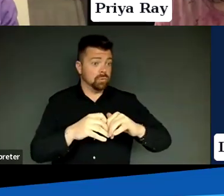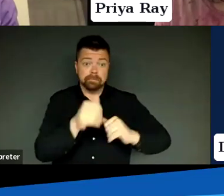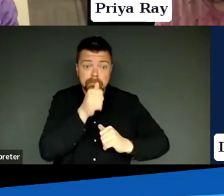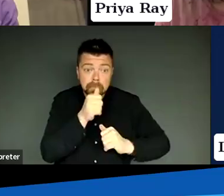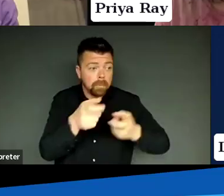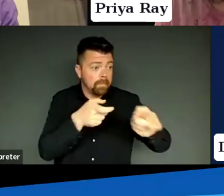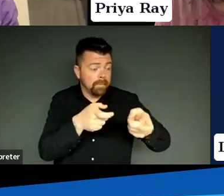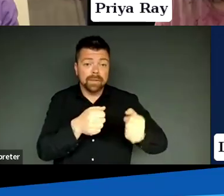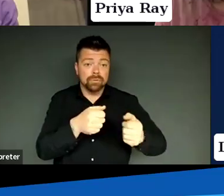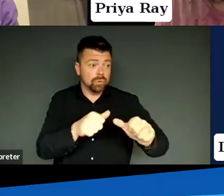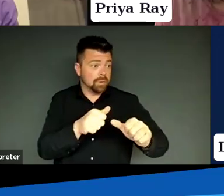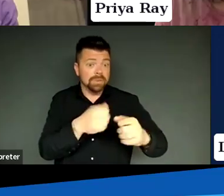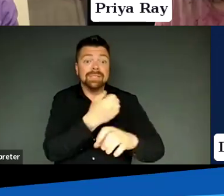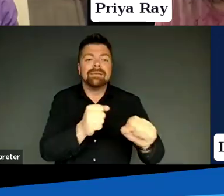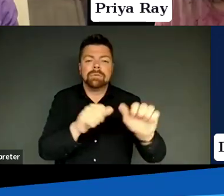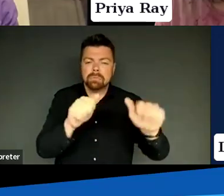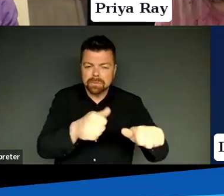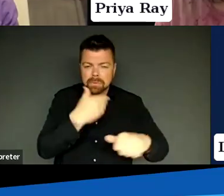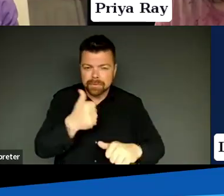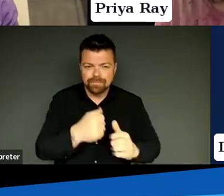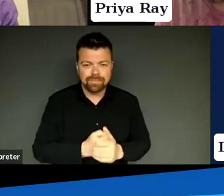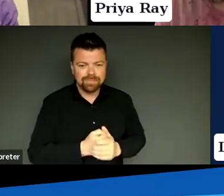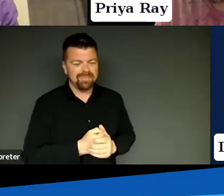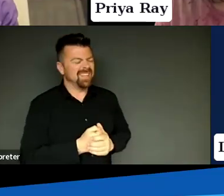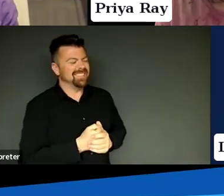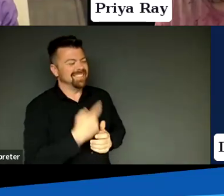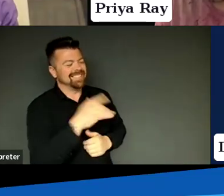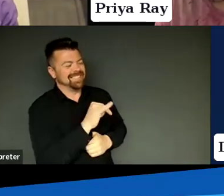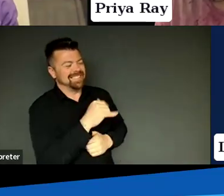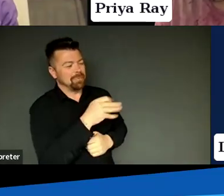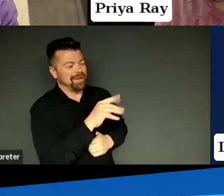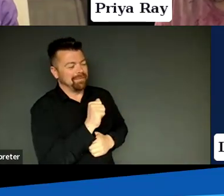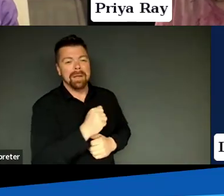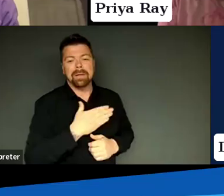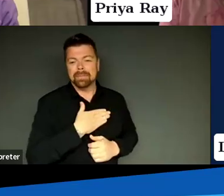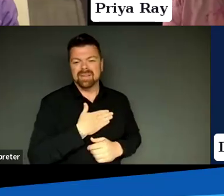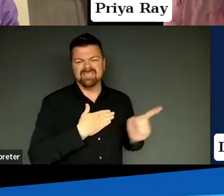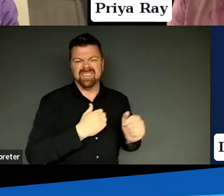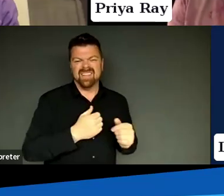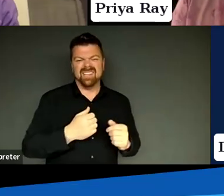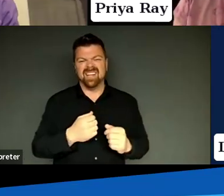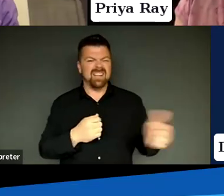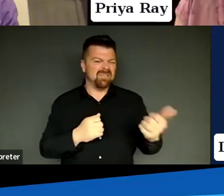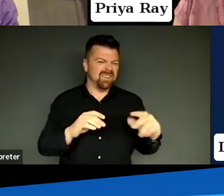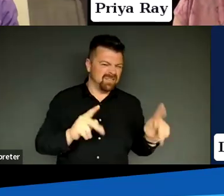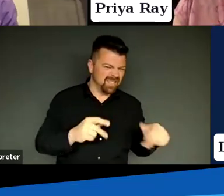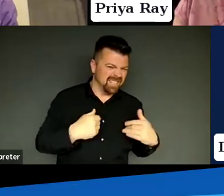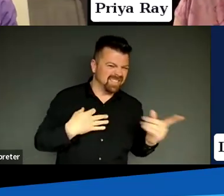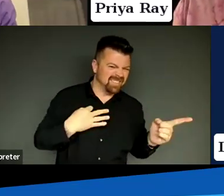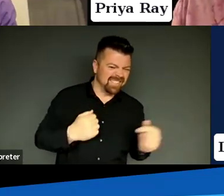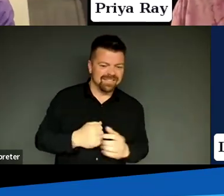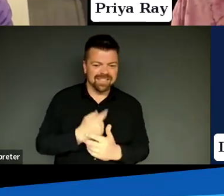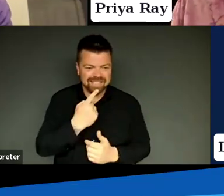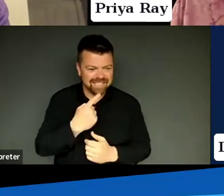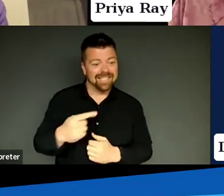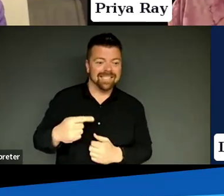Priya, my wife has a t-shirt that says indoorsy. And I feel like whenever Eric and I are going off on our outdoorsy